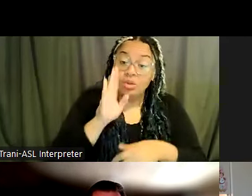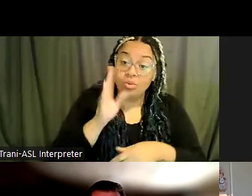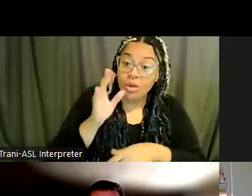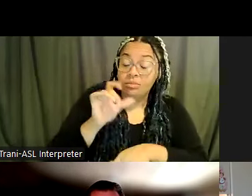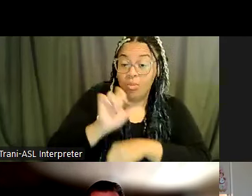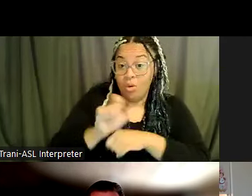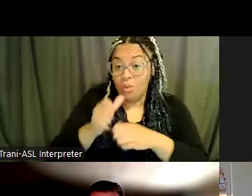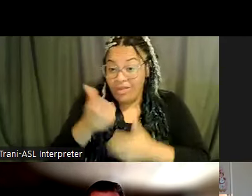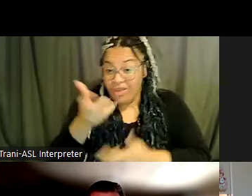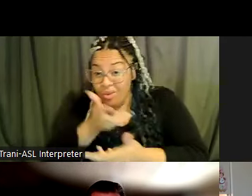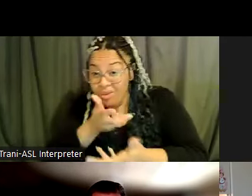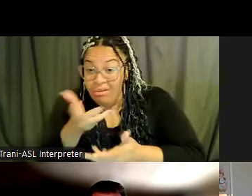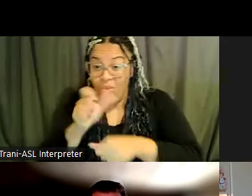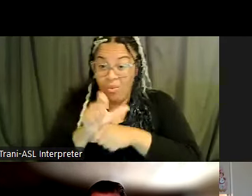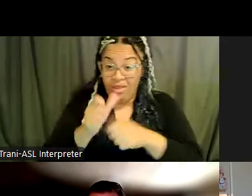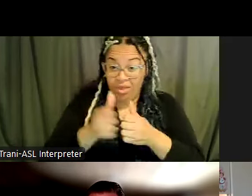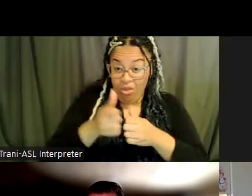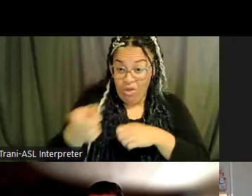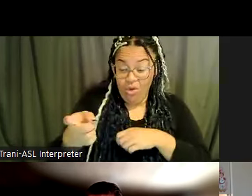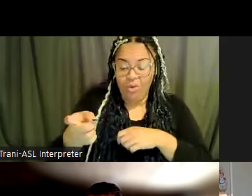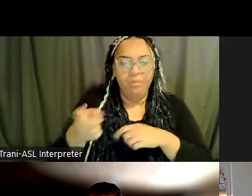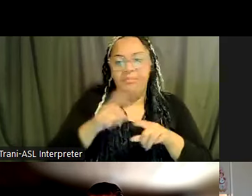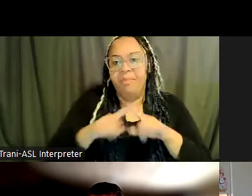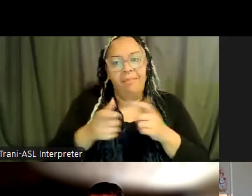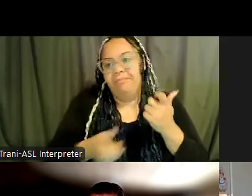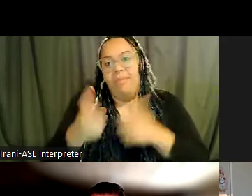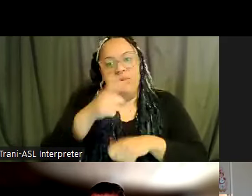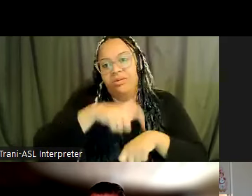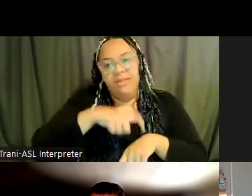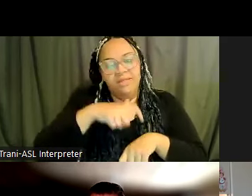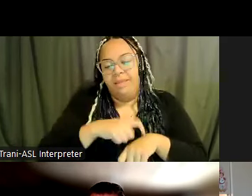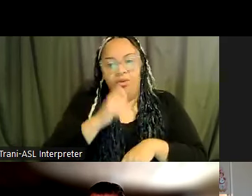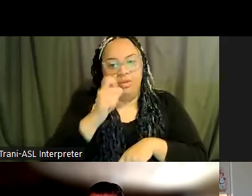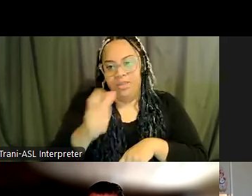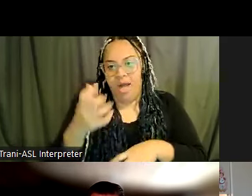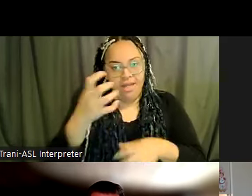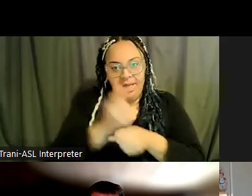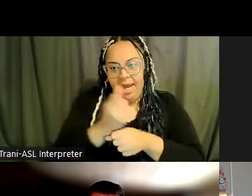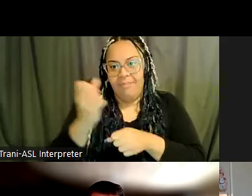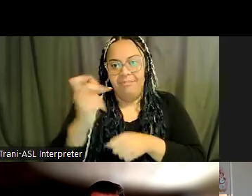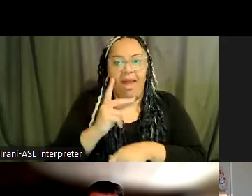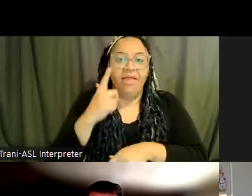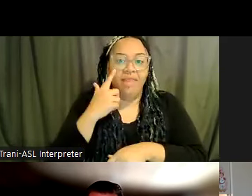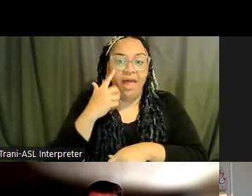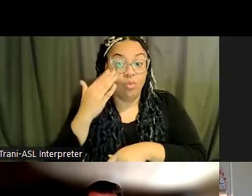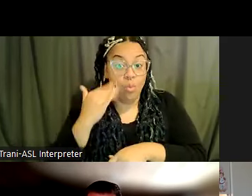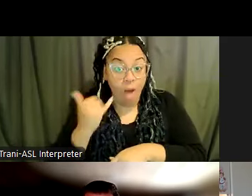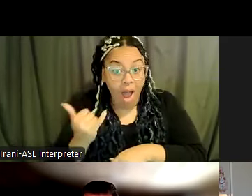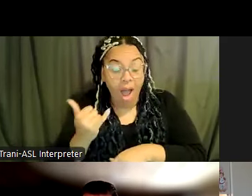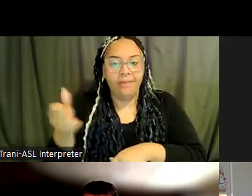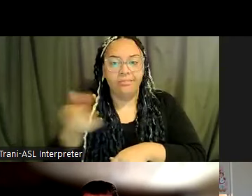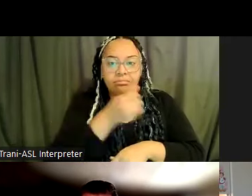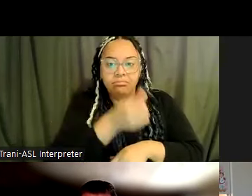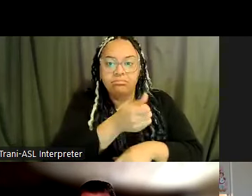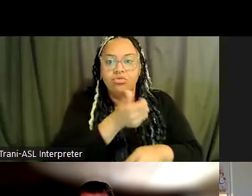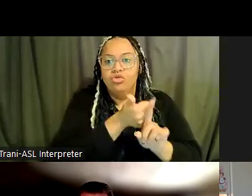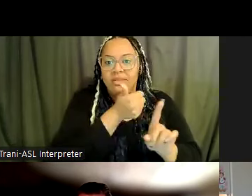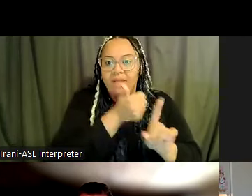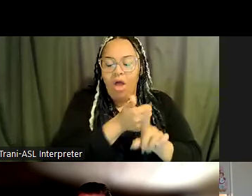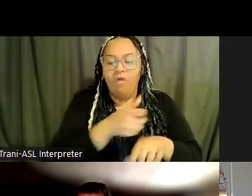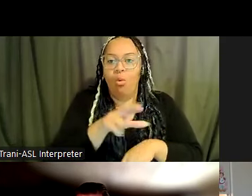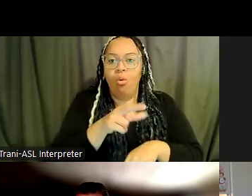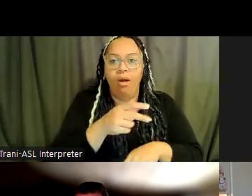but I do want to be clear that most of the time you will not get that firearm back. So that's why storing it yourself or storing it at a gun shop, even if